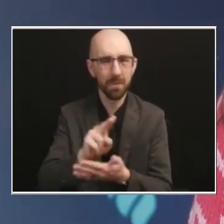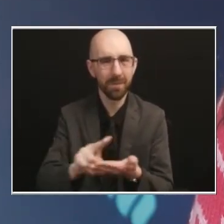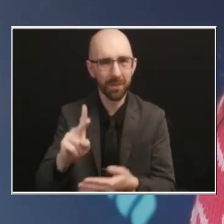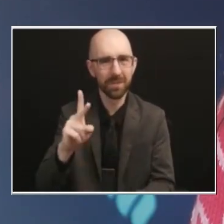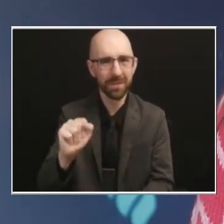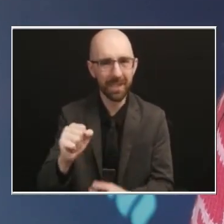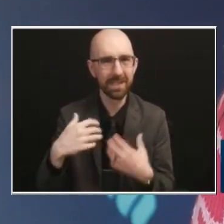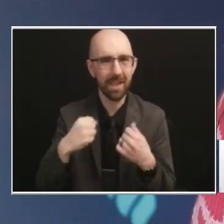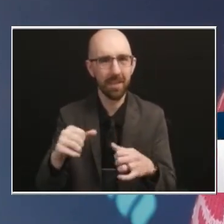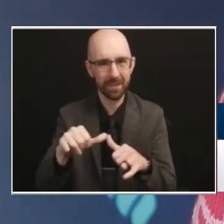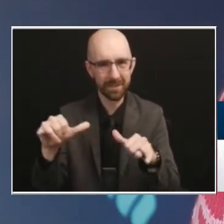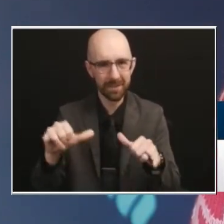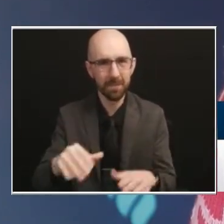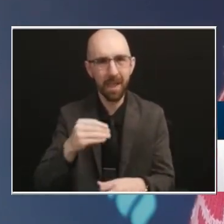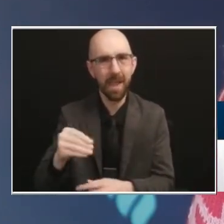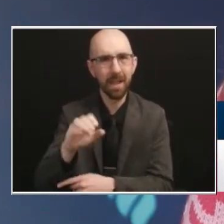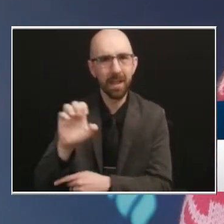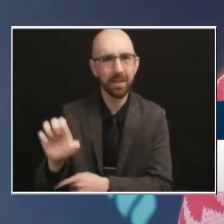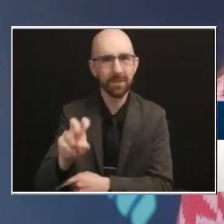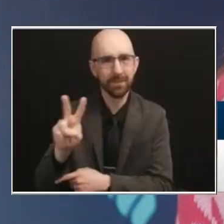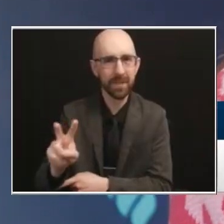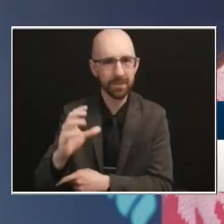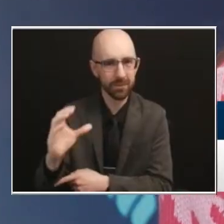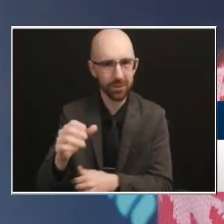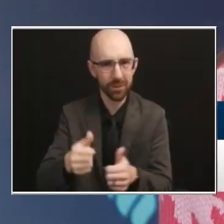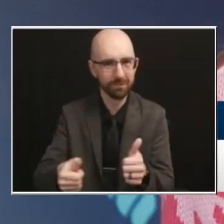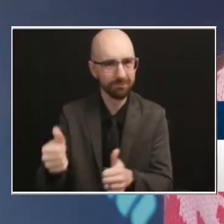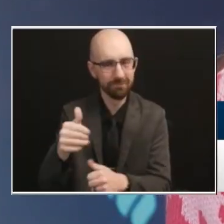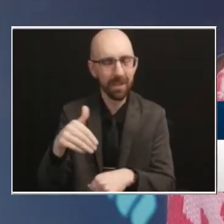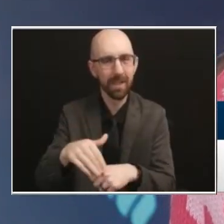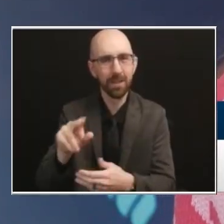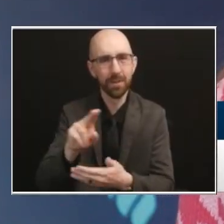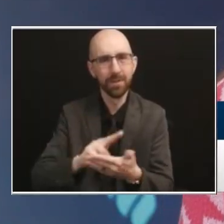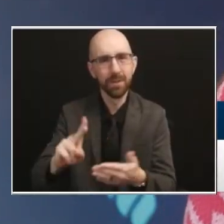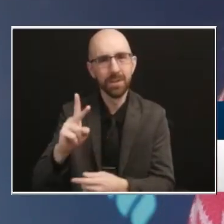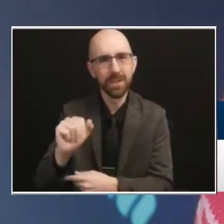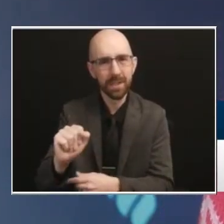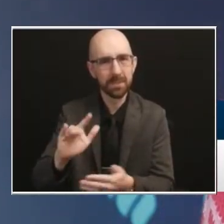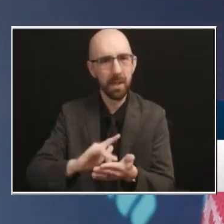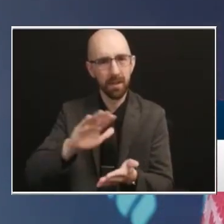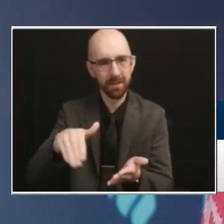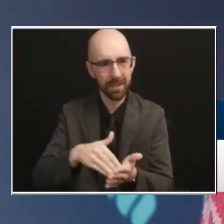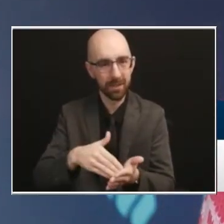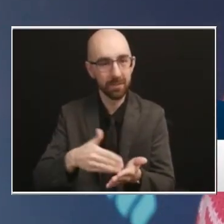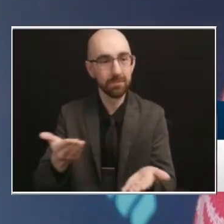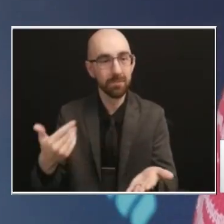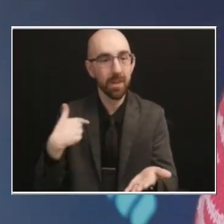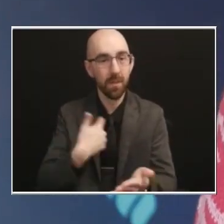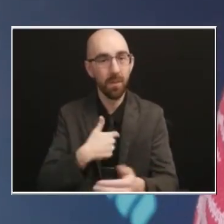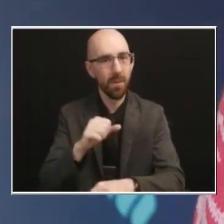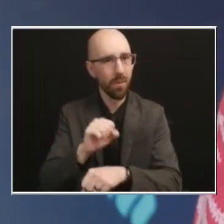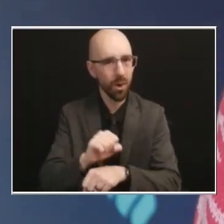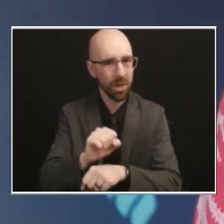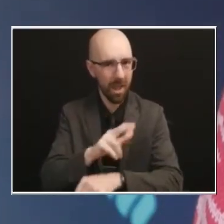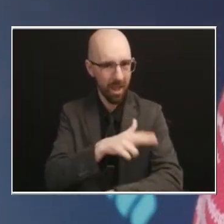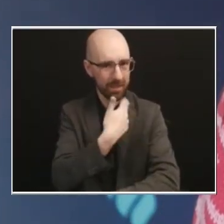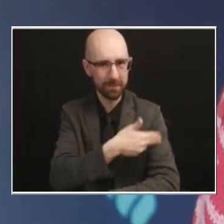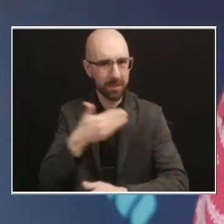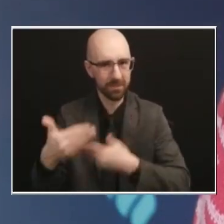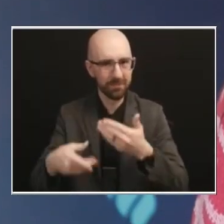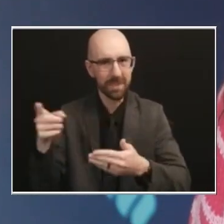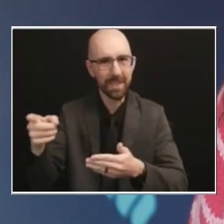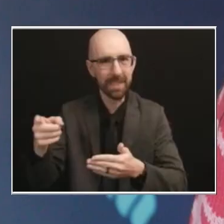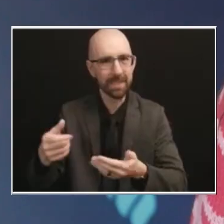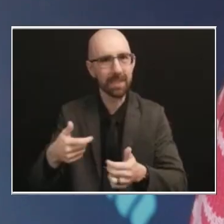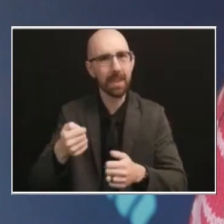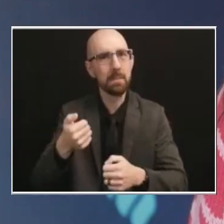System and the Executive Vice Chancellor at the University of Kansas Medical Center. As you know, we're a working hospital. He's running a little late this morning,